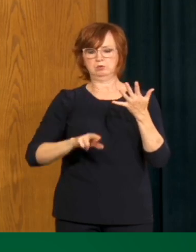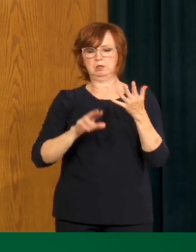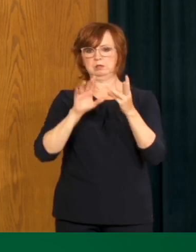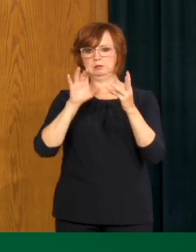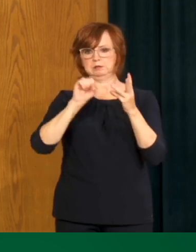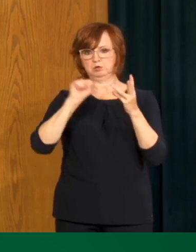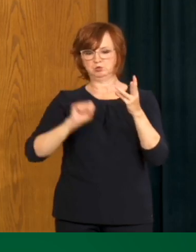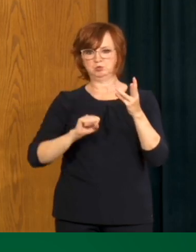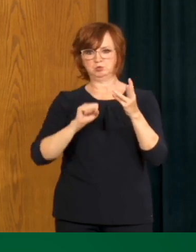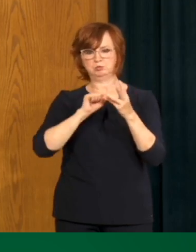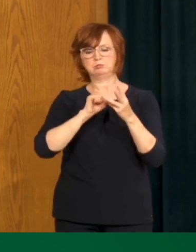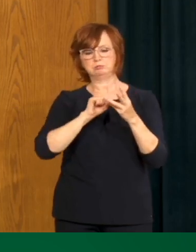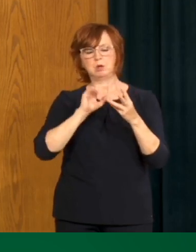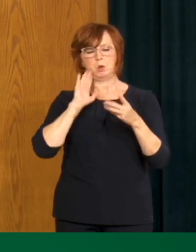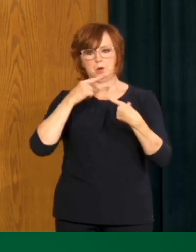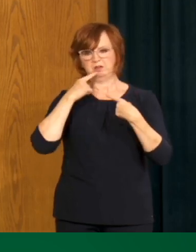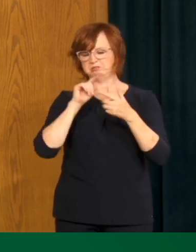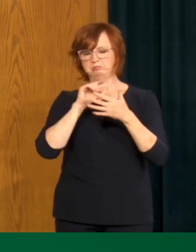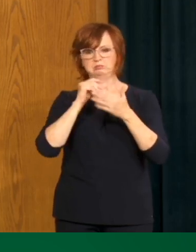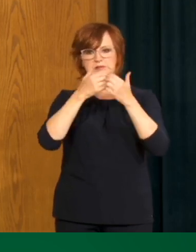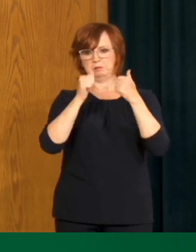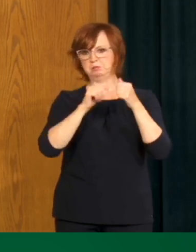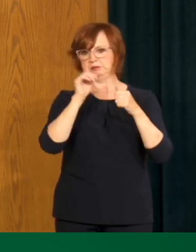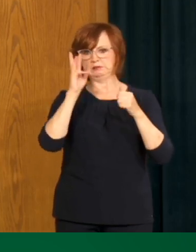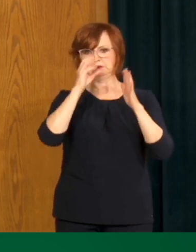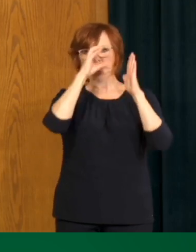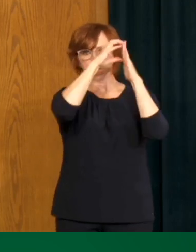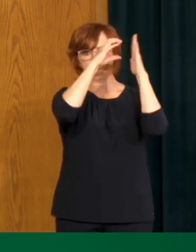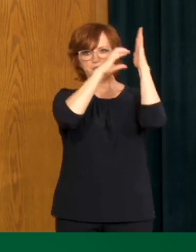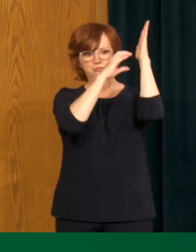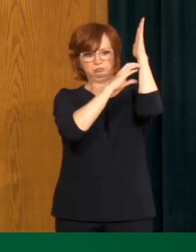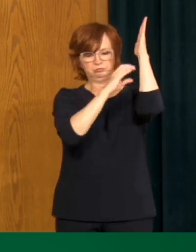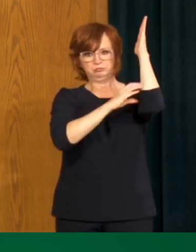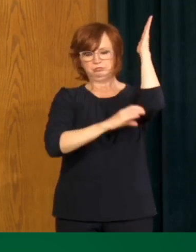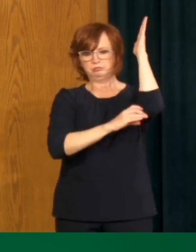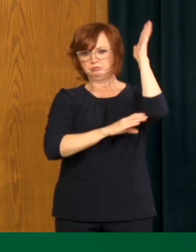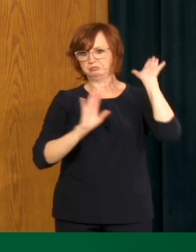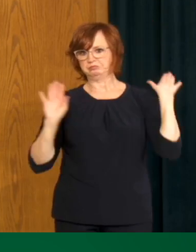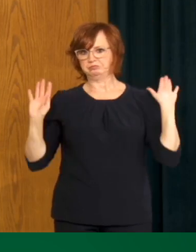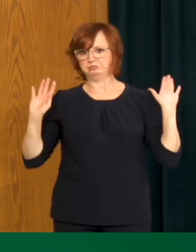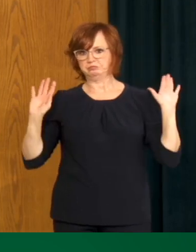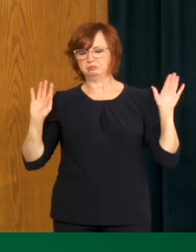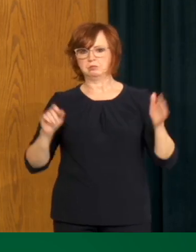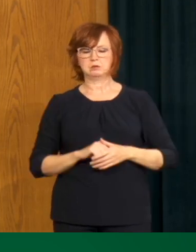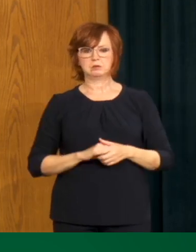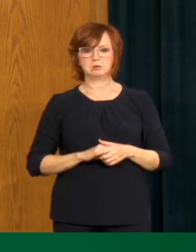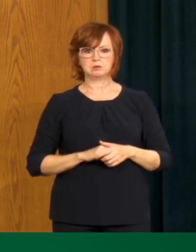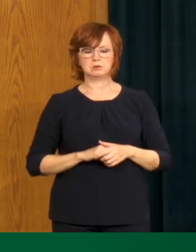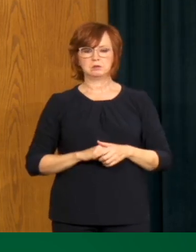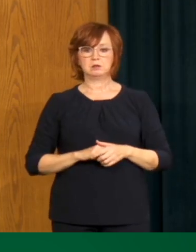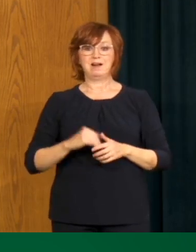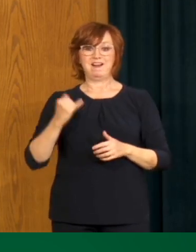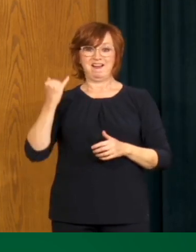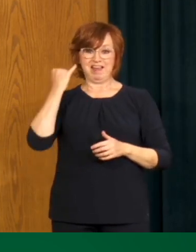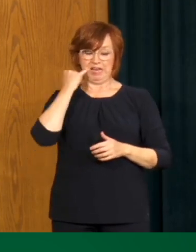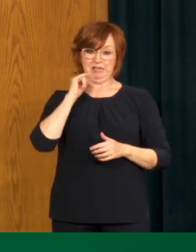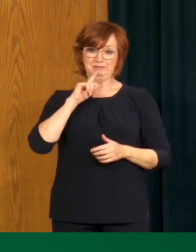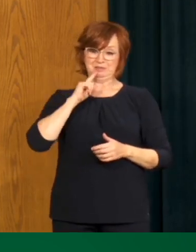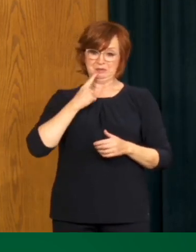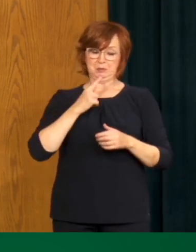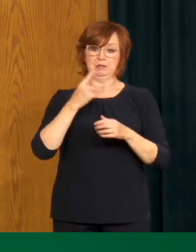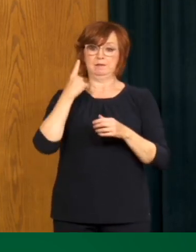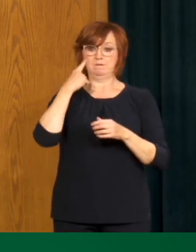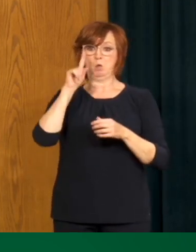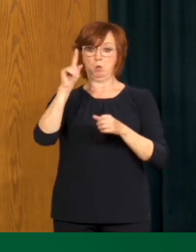further details when there's a public service announcement due to an exposure event or other reason to communicate publicly about